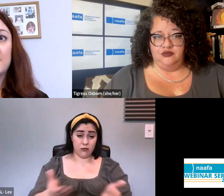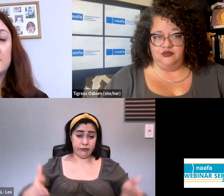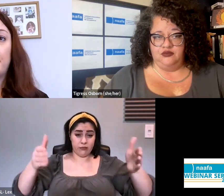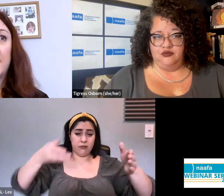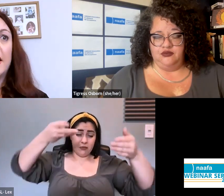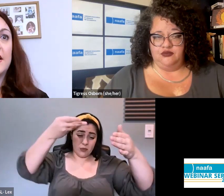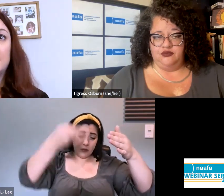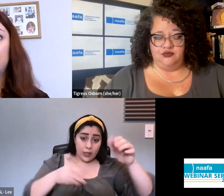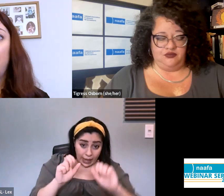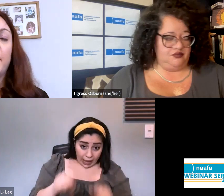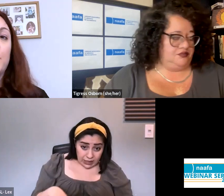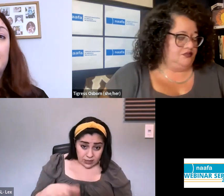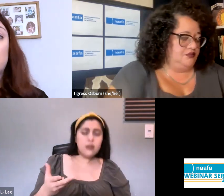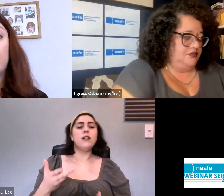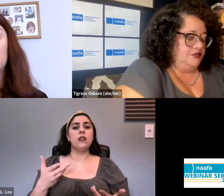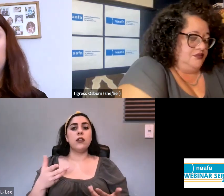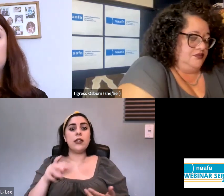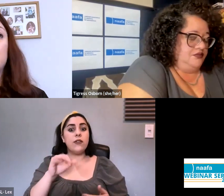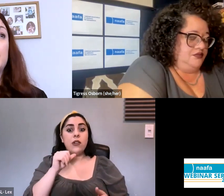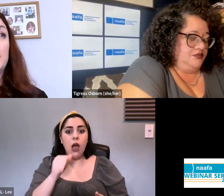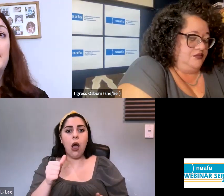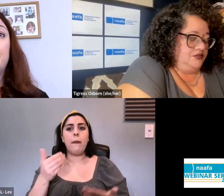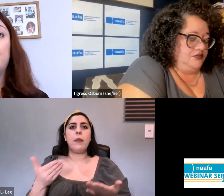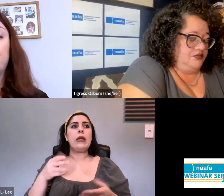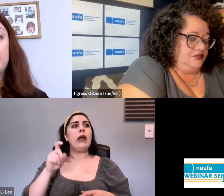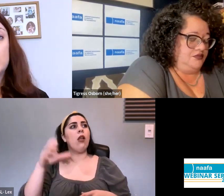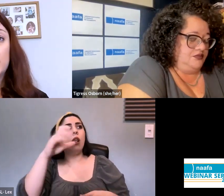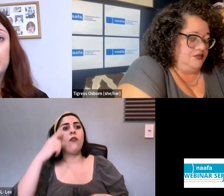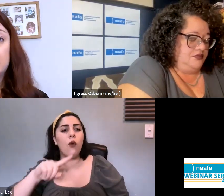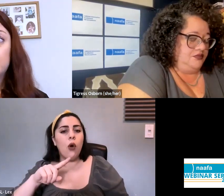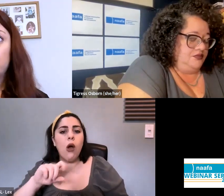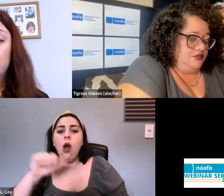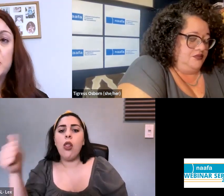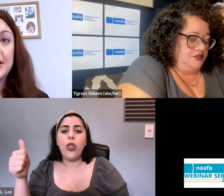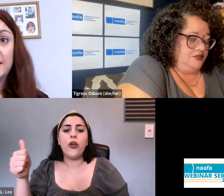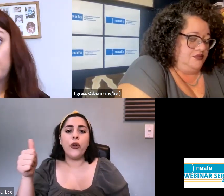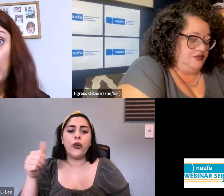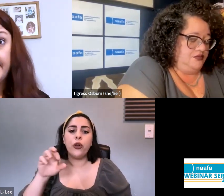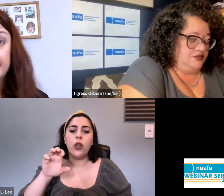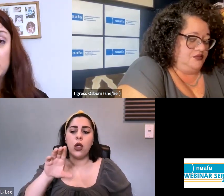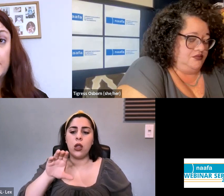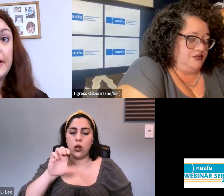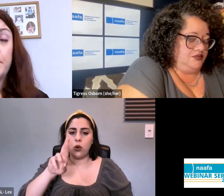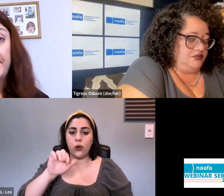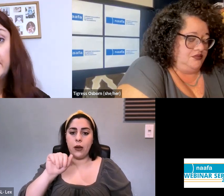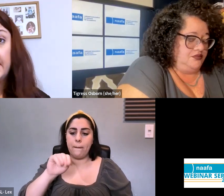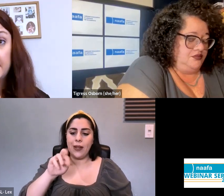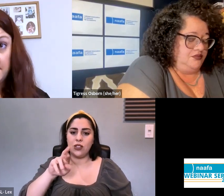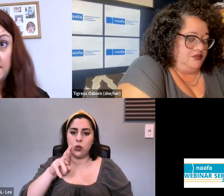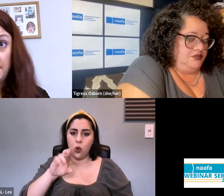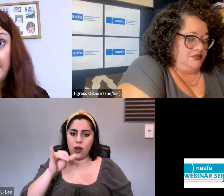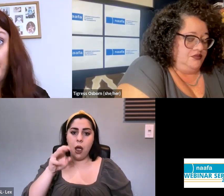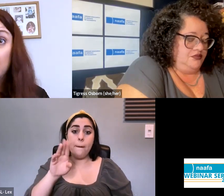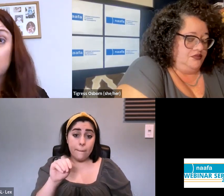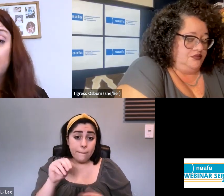have to think of something, another crematorium to go to, maybe brainstorm and purchasing the plot next to it and